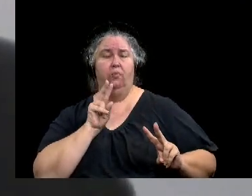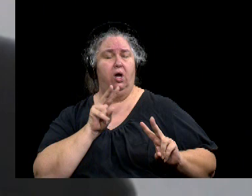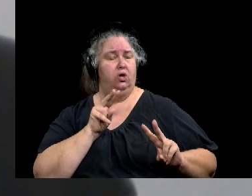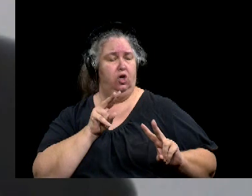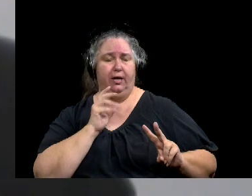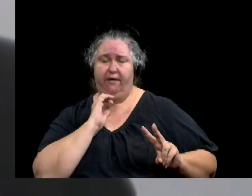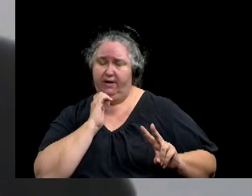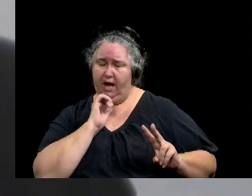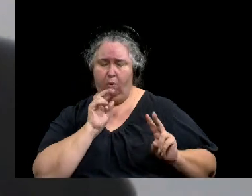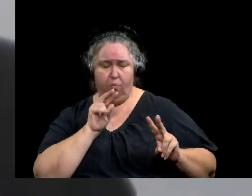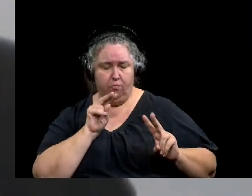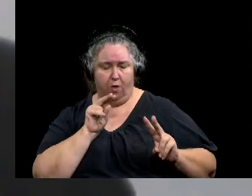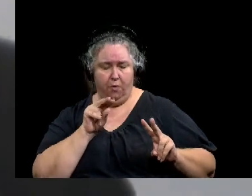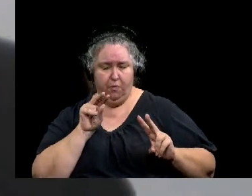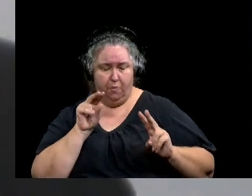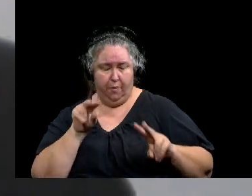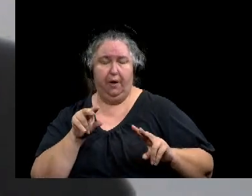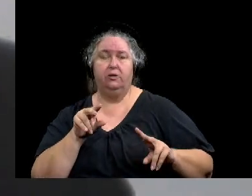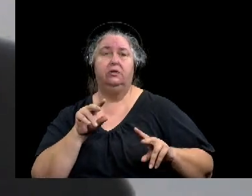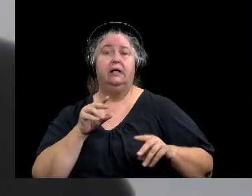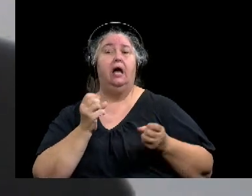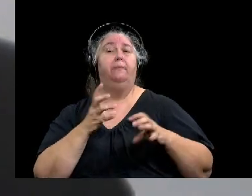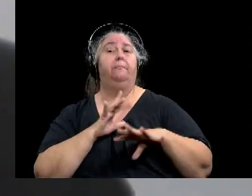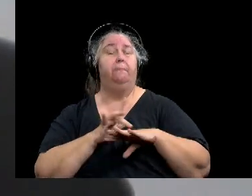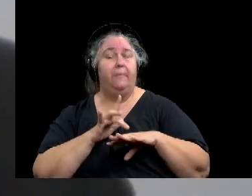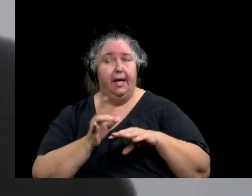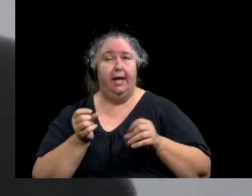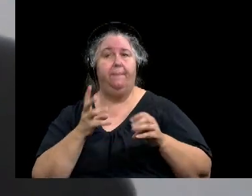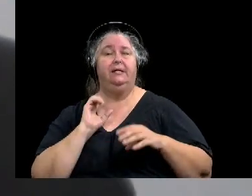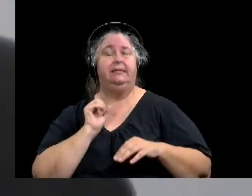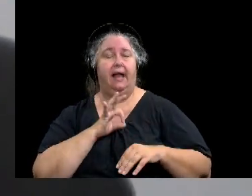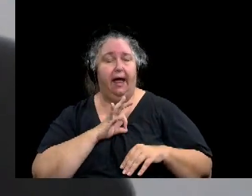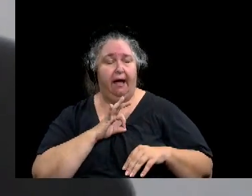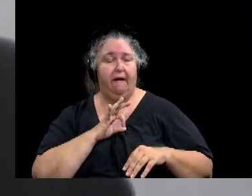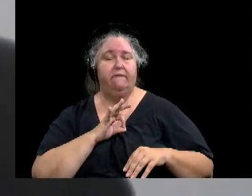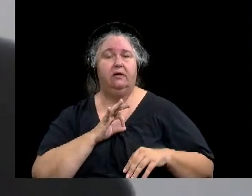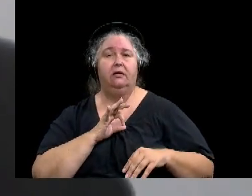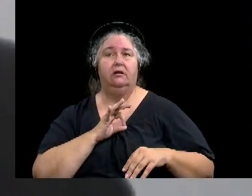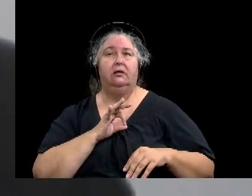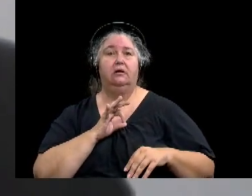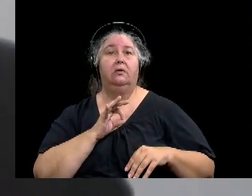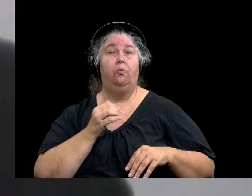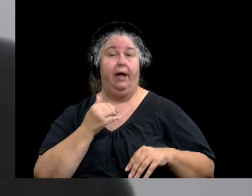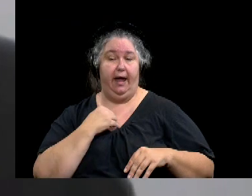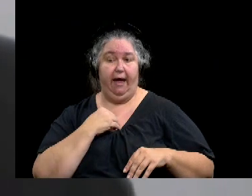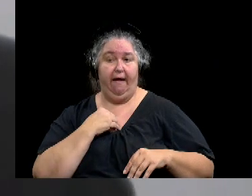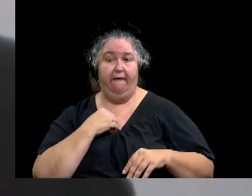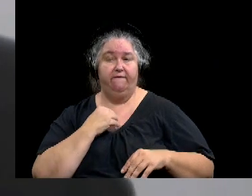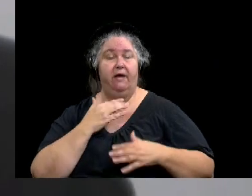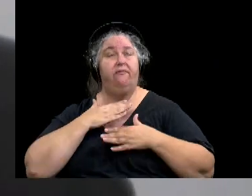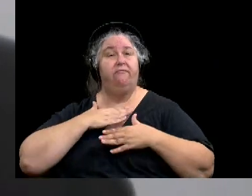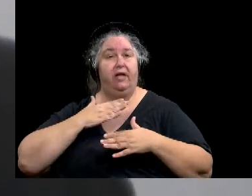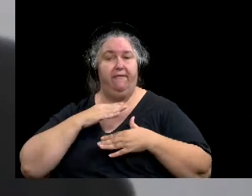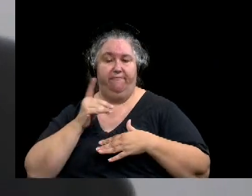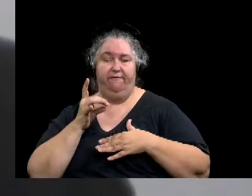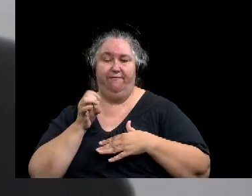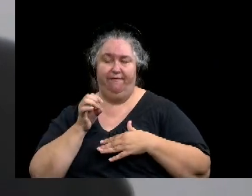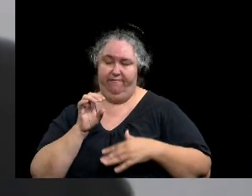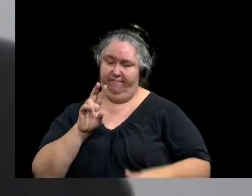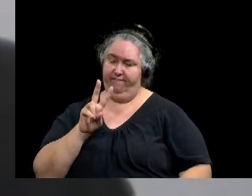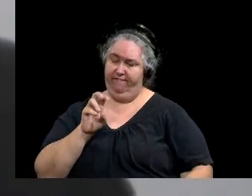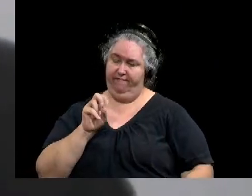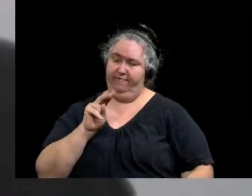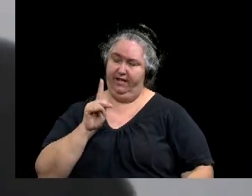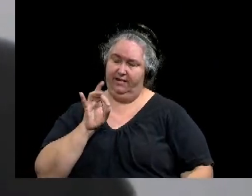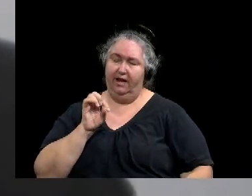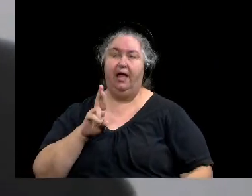day, looking at our current space, our current staffing. We have ventilator capacity, but as you